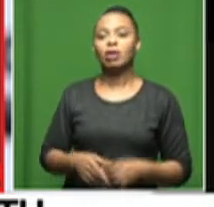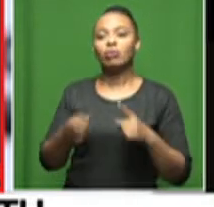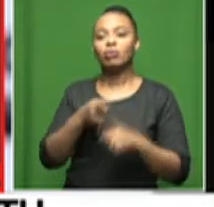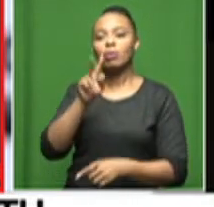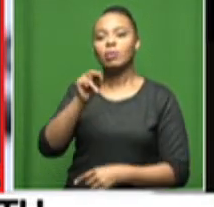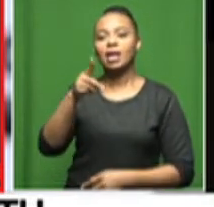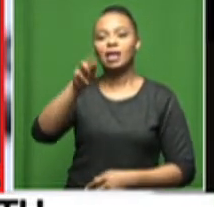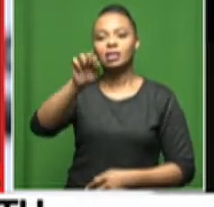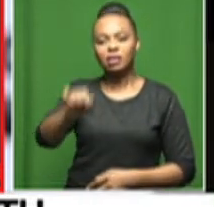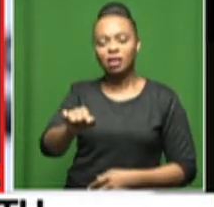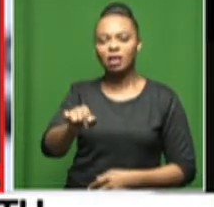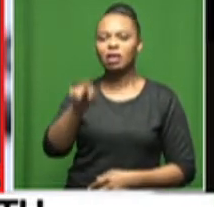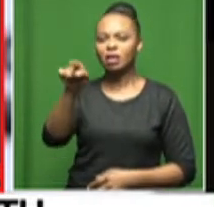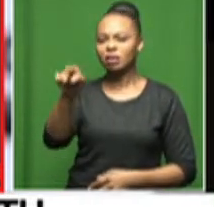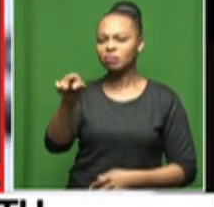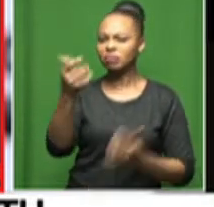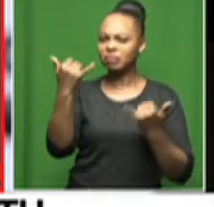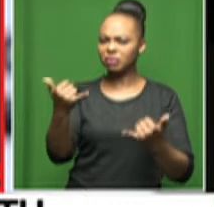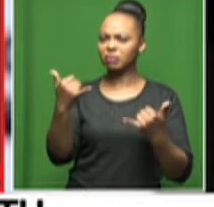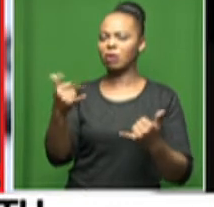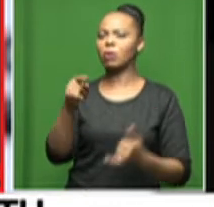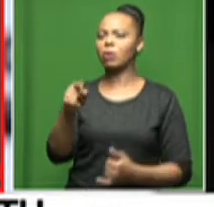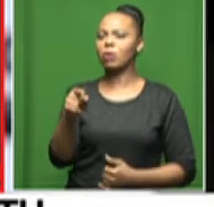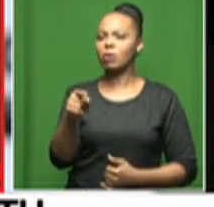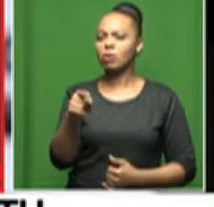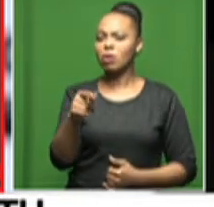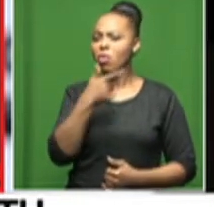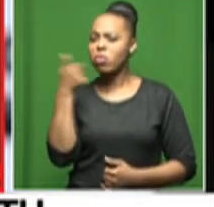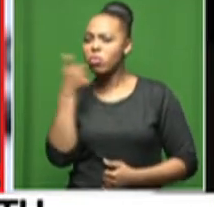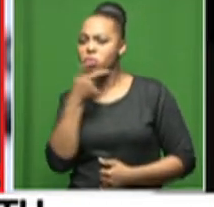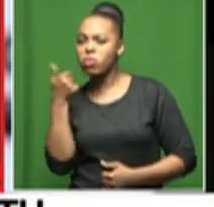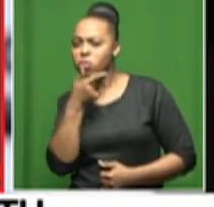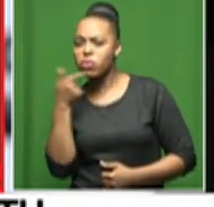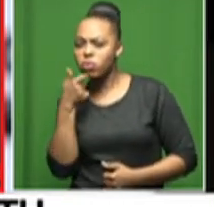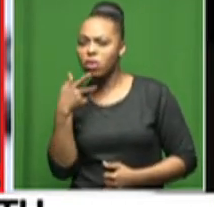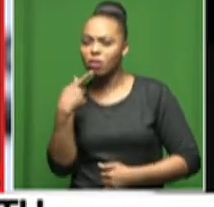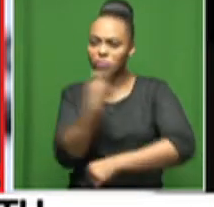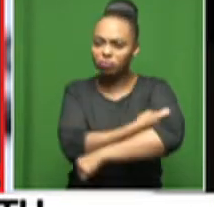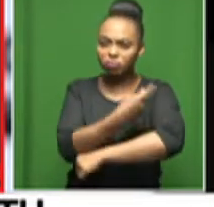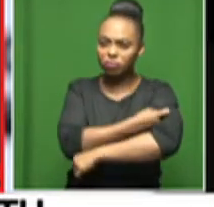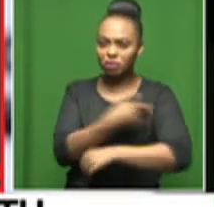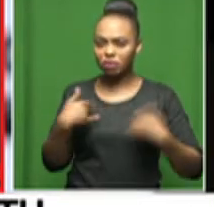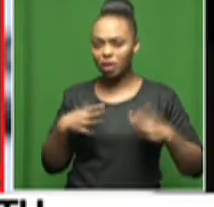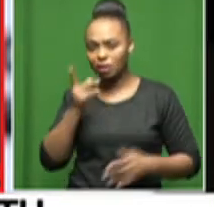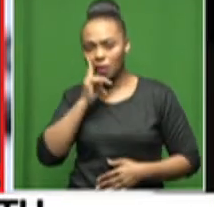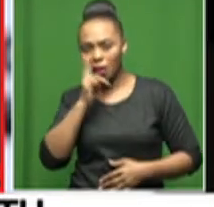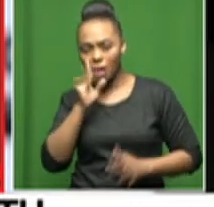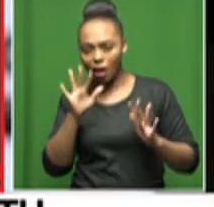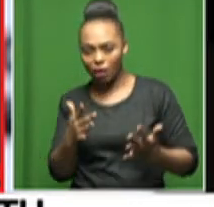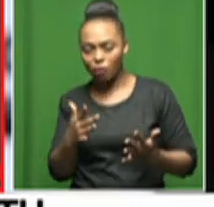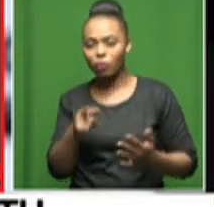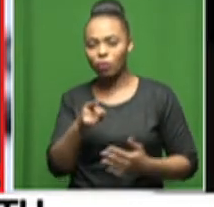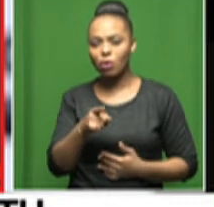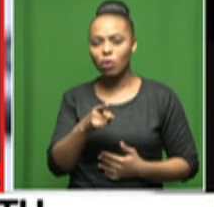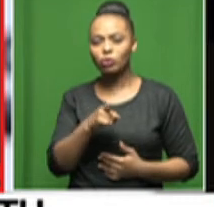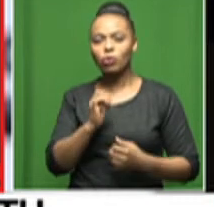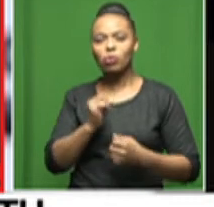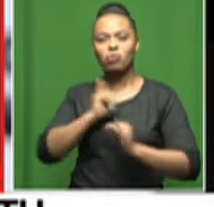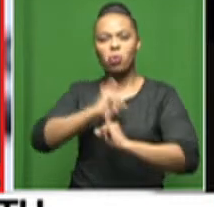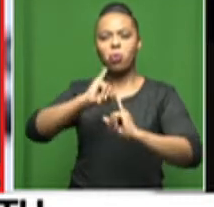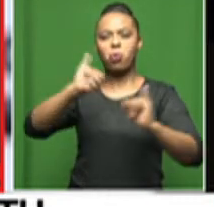Honeyball, have you started or will you be starting soon with trials to see how effective the Astrazeneca vaccine is against severe cases of